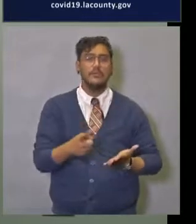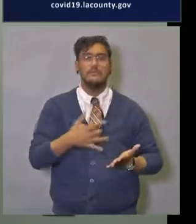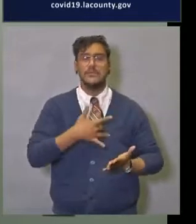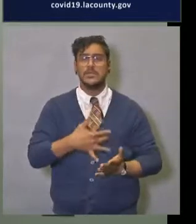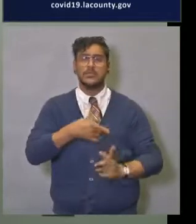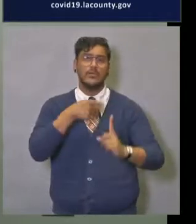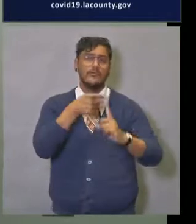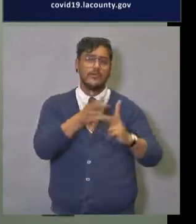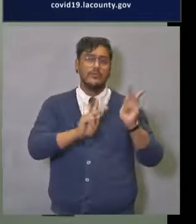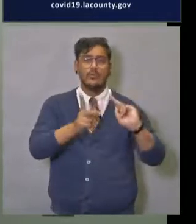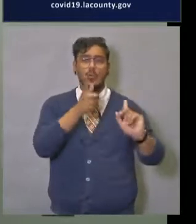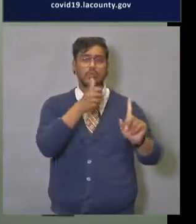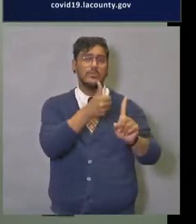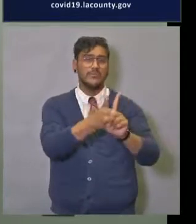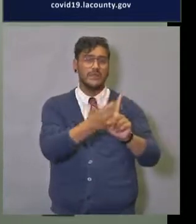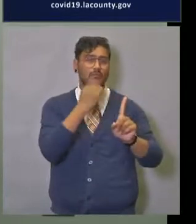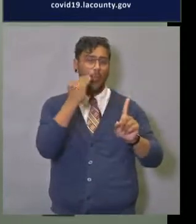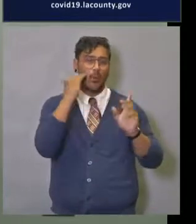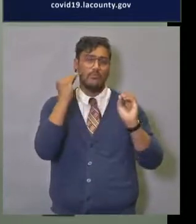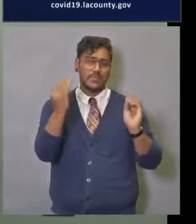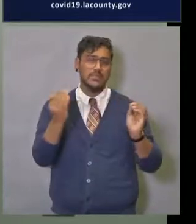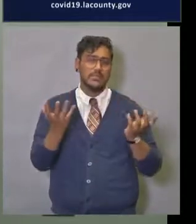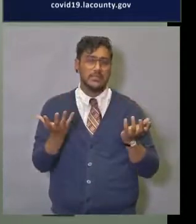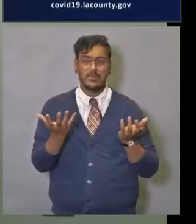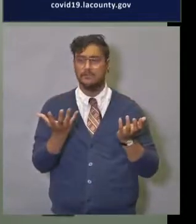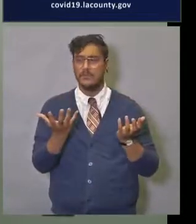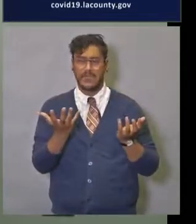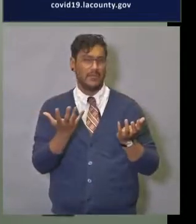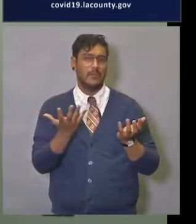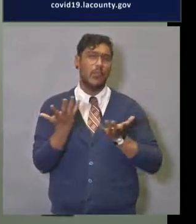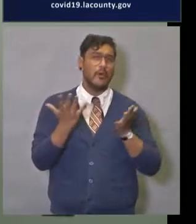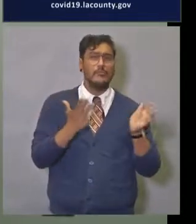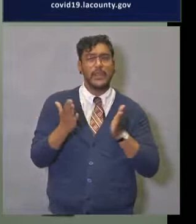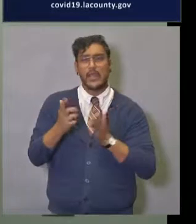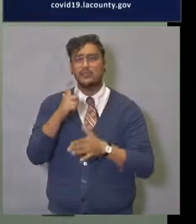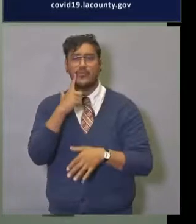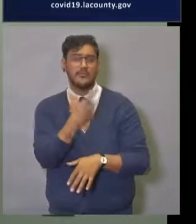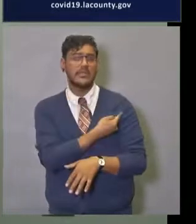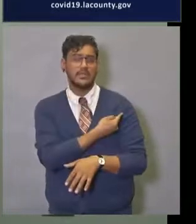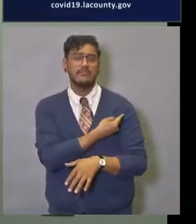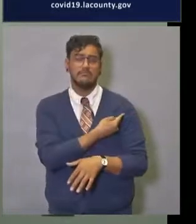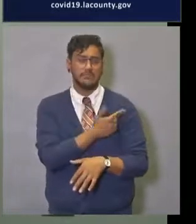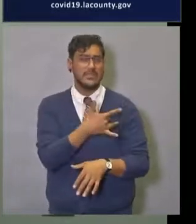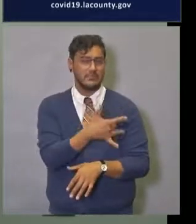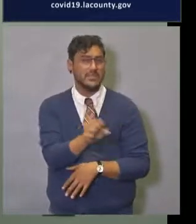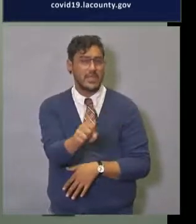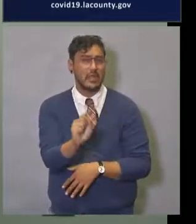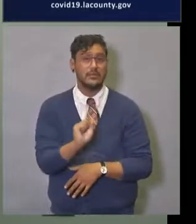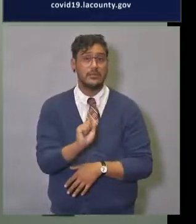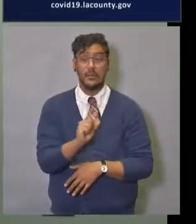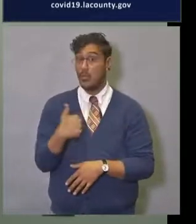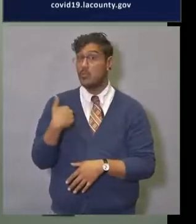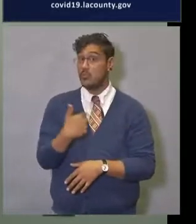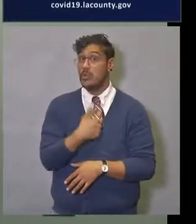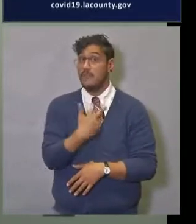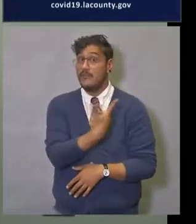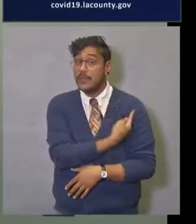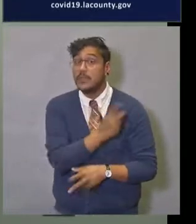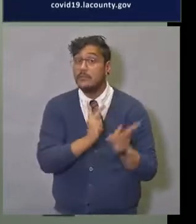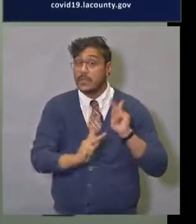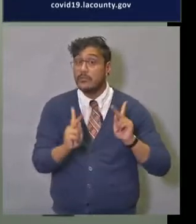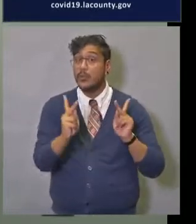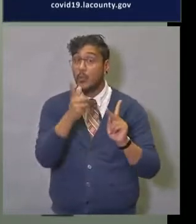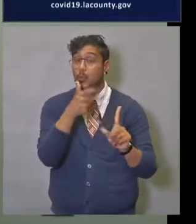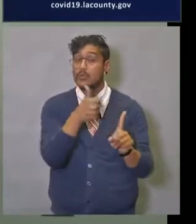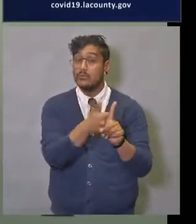people experiencing homelessness and the plans for vaccination. I do want to say we're vaccinating people experiencing homelessness right now